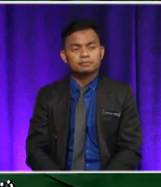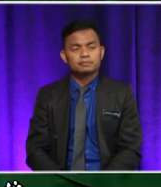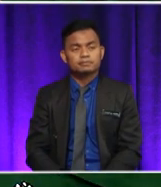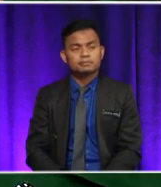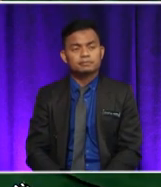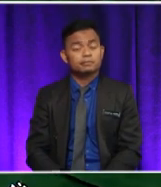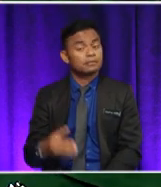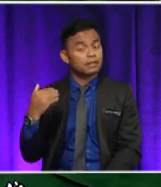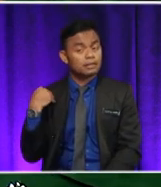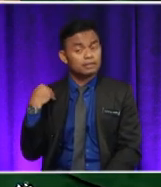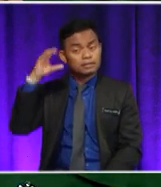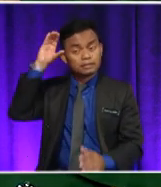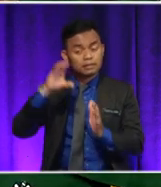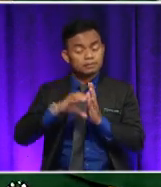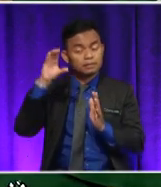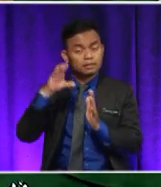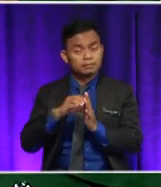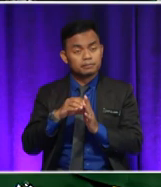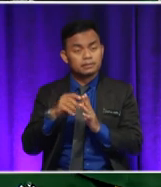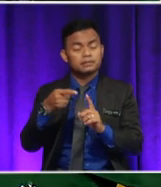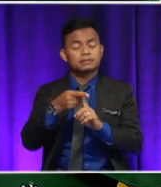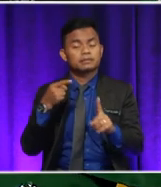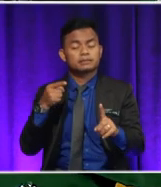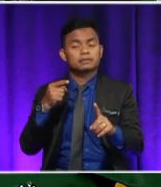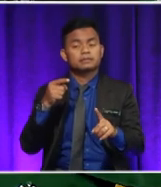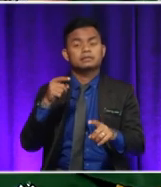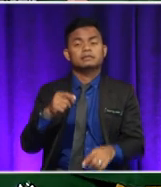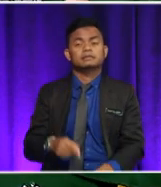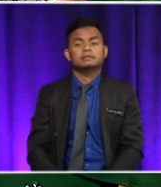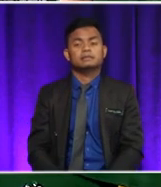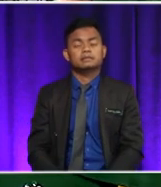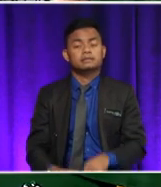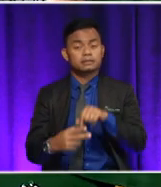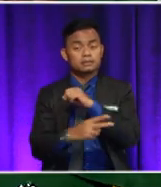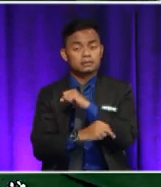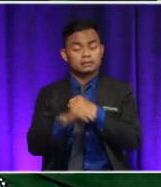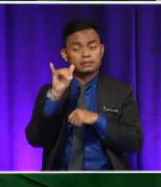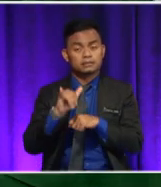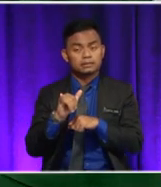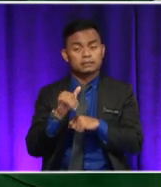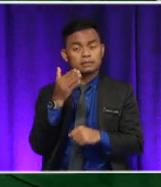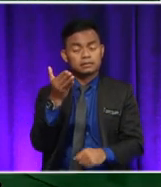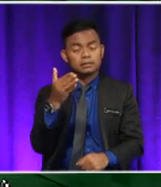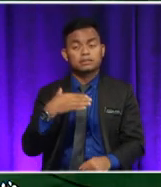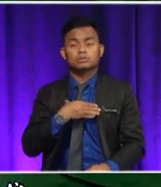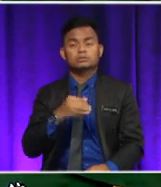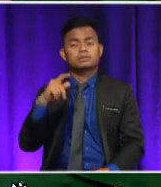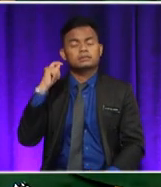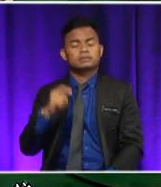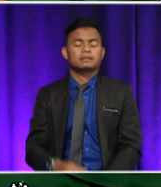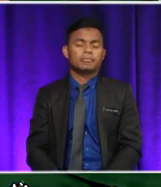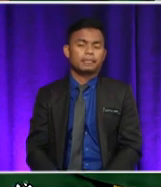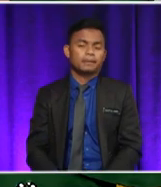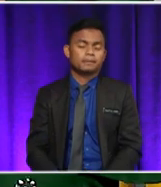I have some pictures of Australia and New Zealand. So can you girls tell us, how would you describe the scenery